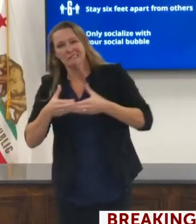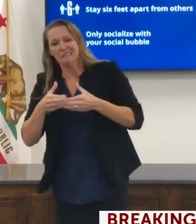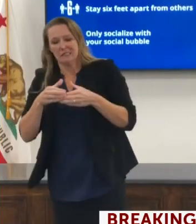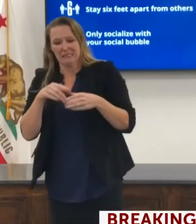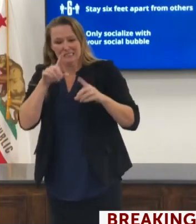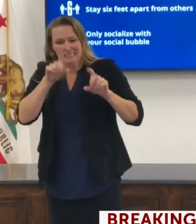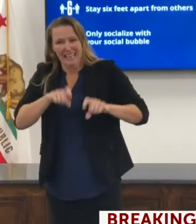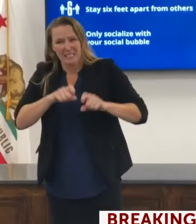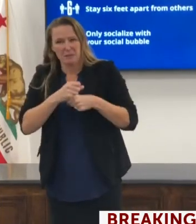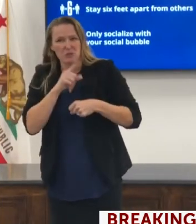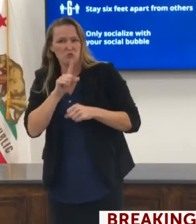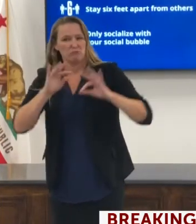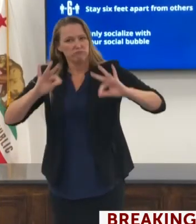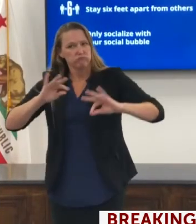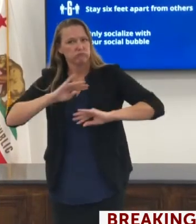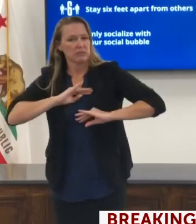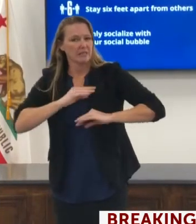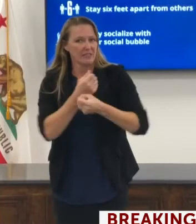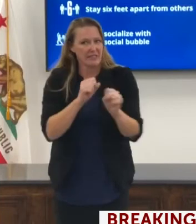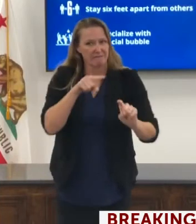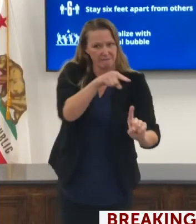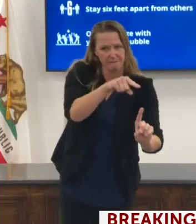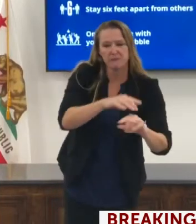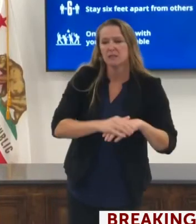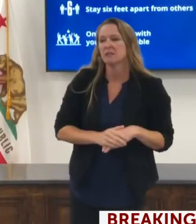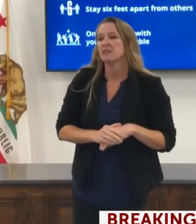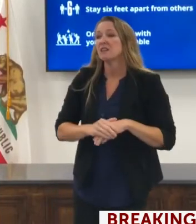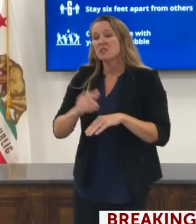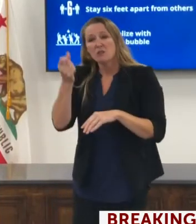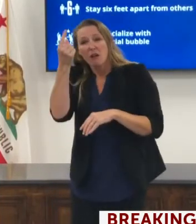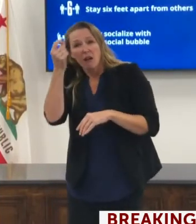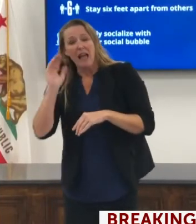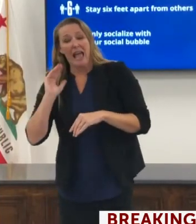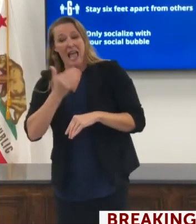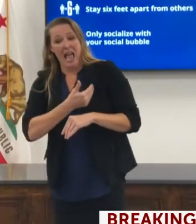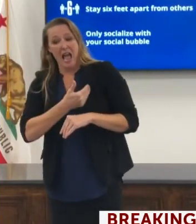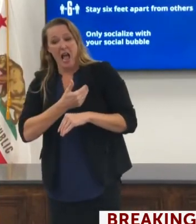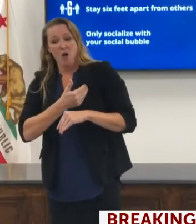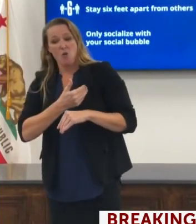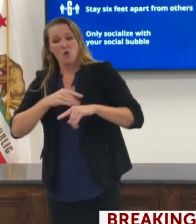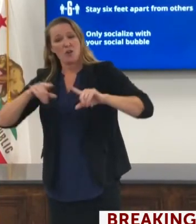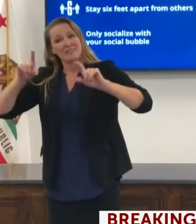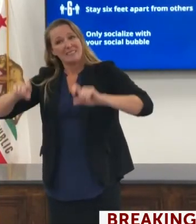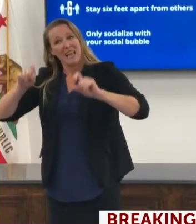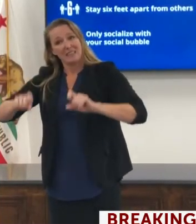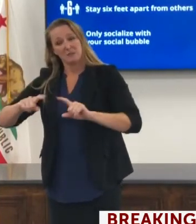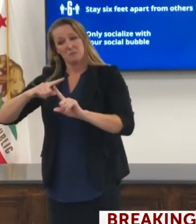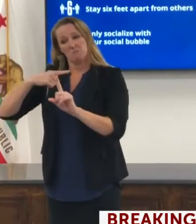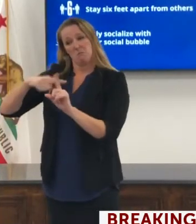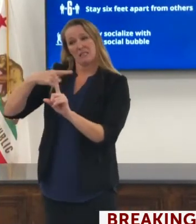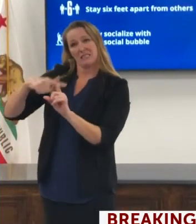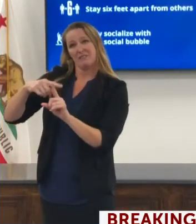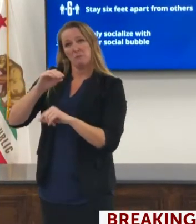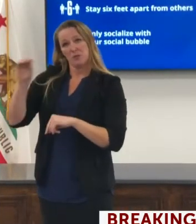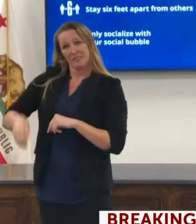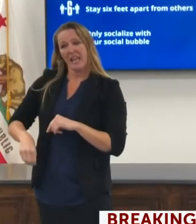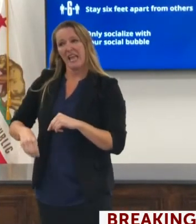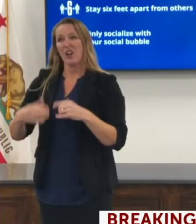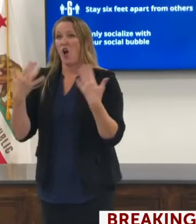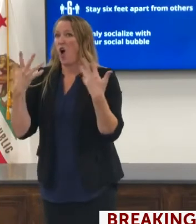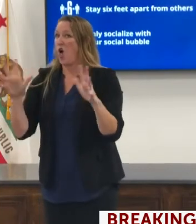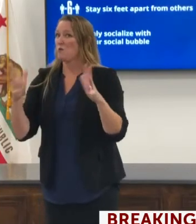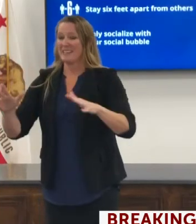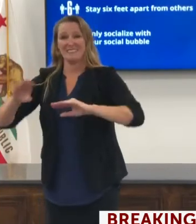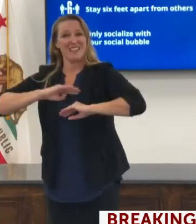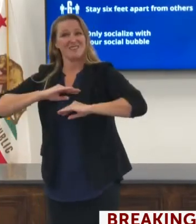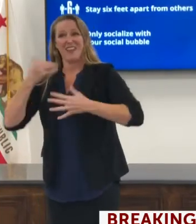our countywide metric for test positivity is in the yellow range. That same metric is